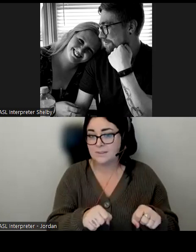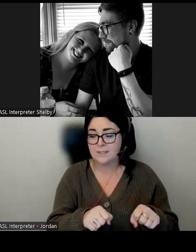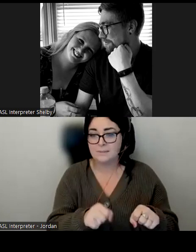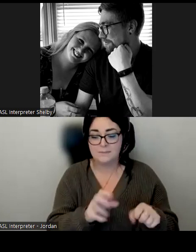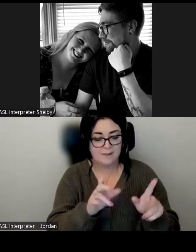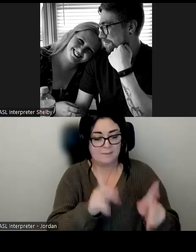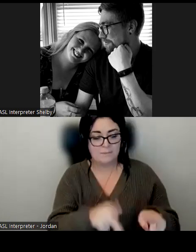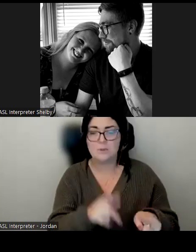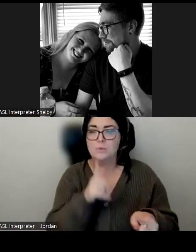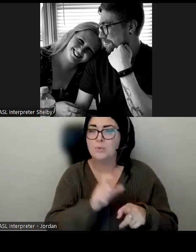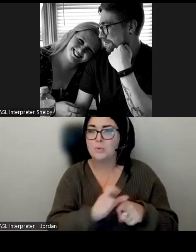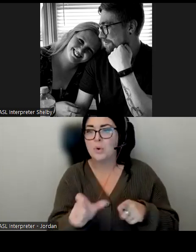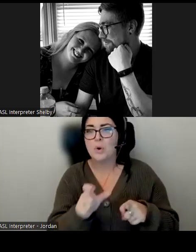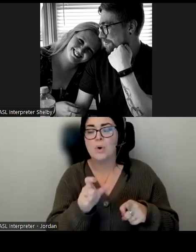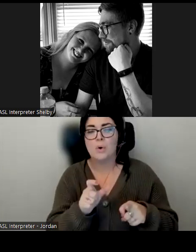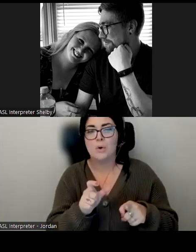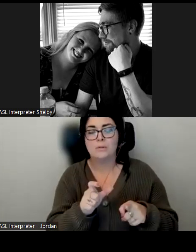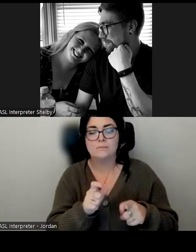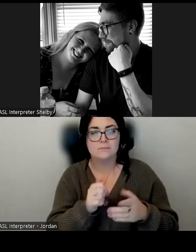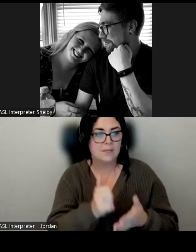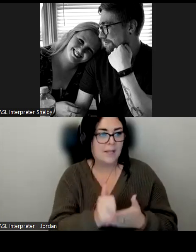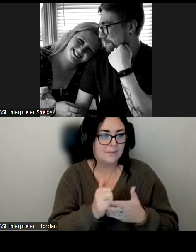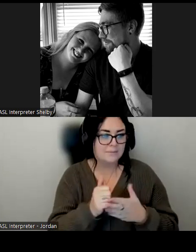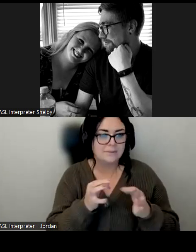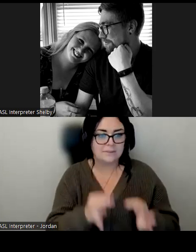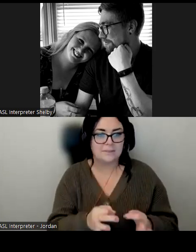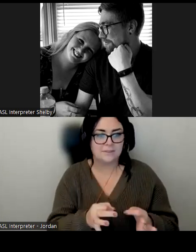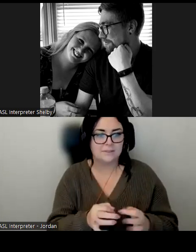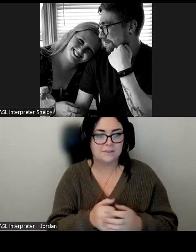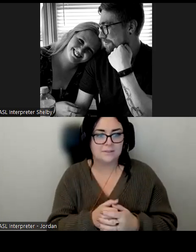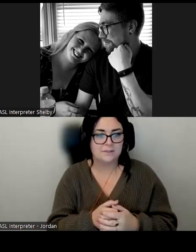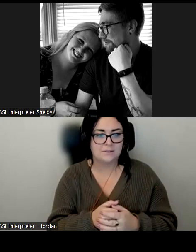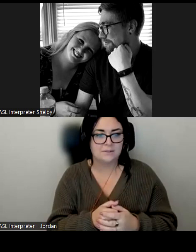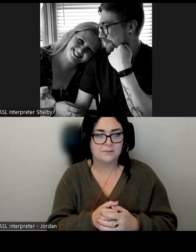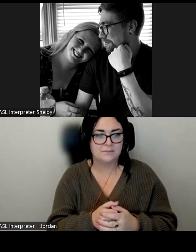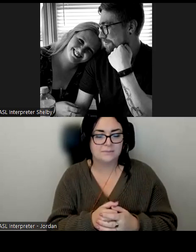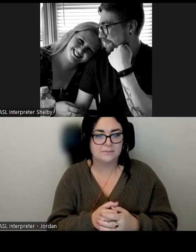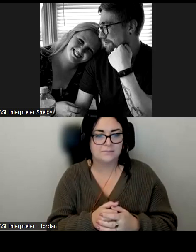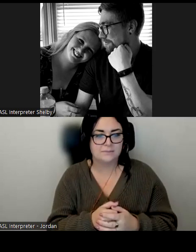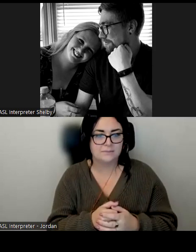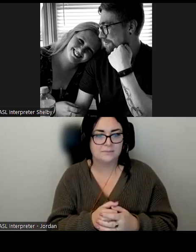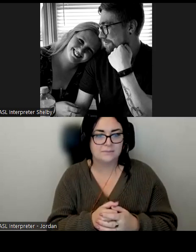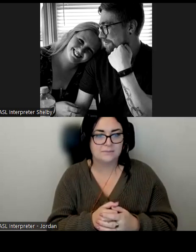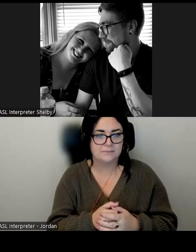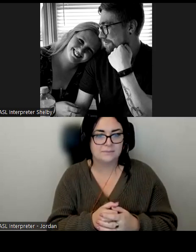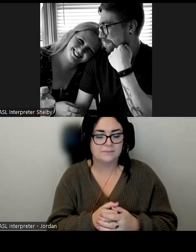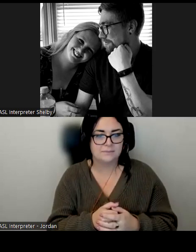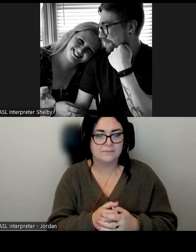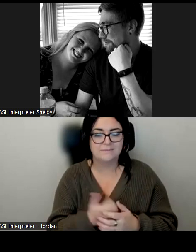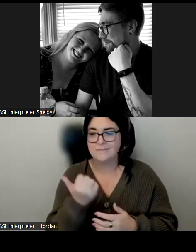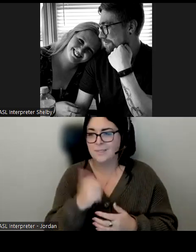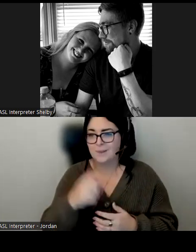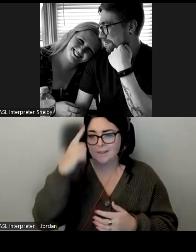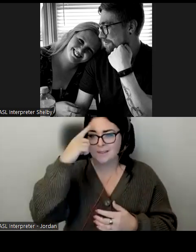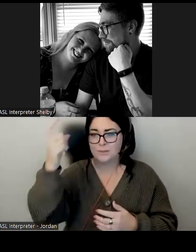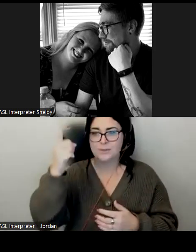that you call, that person who helps you with decisions. A loss of dreams for the future, things that you thought would happen